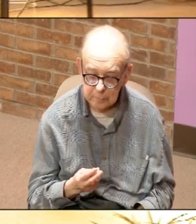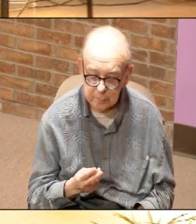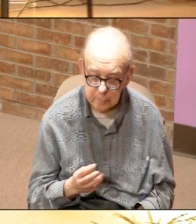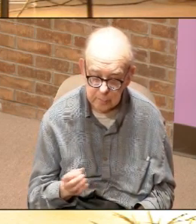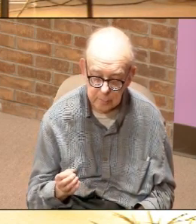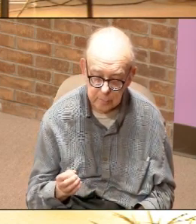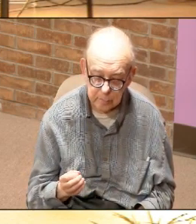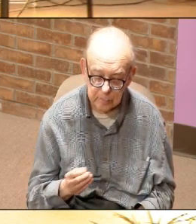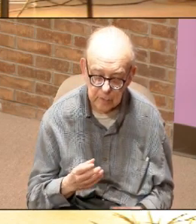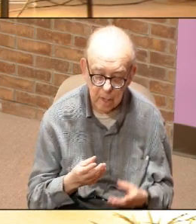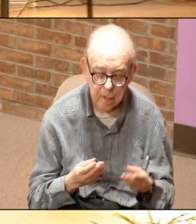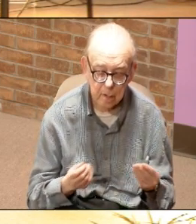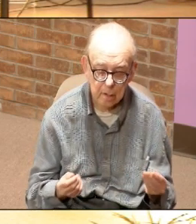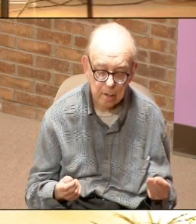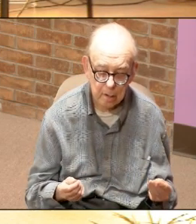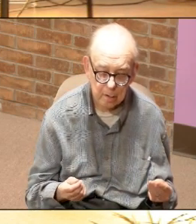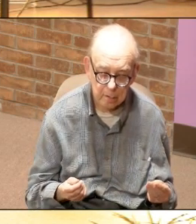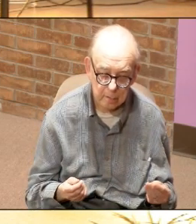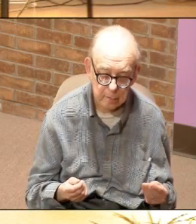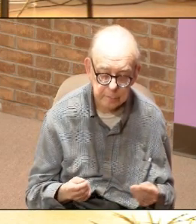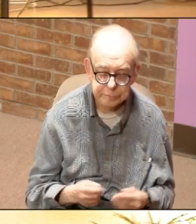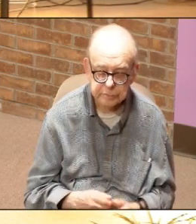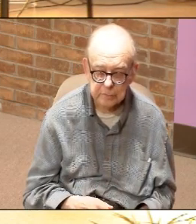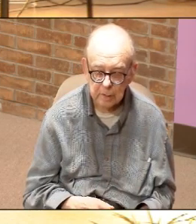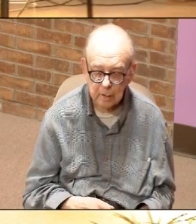a soft whisper.